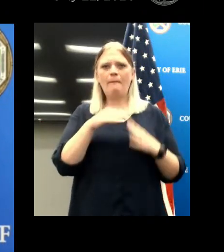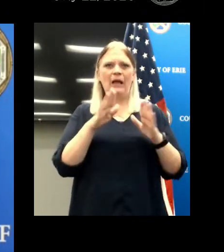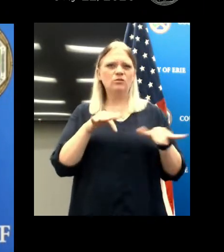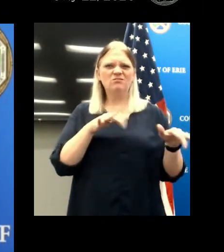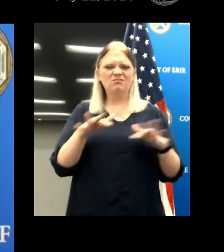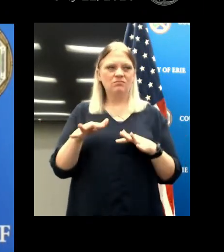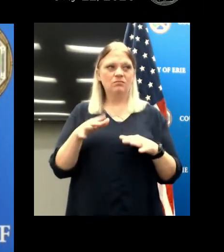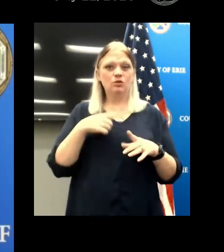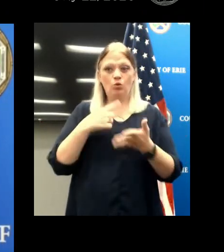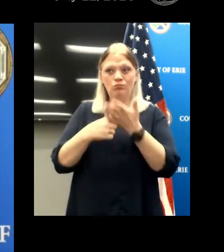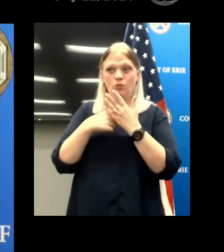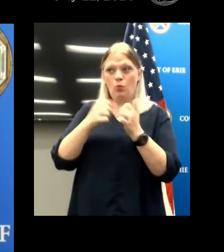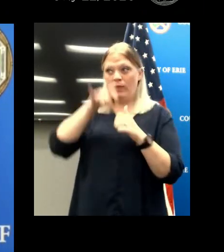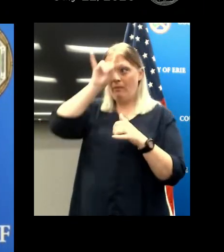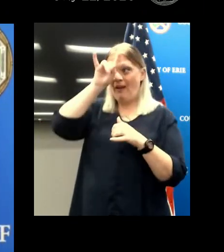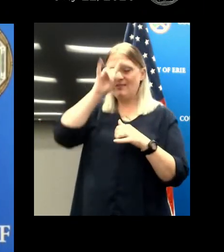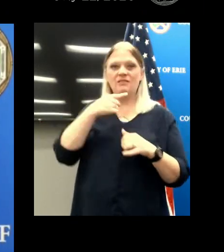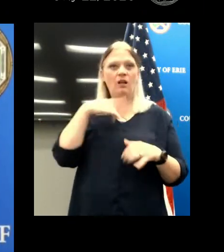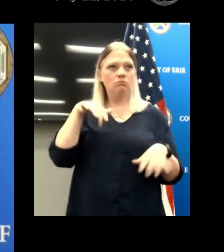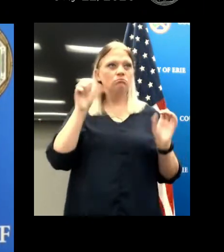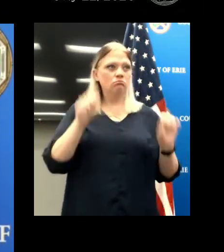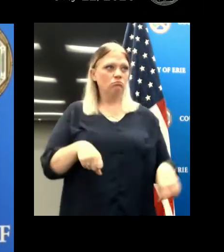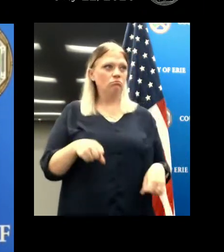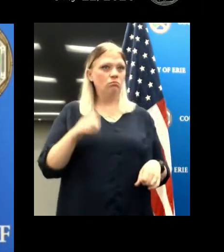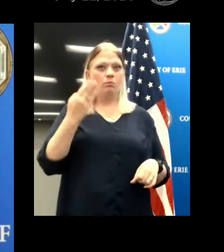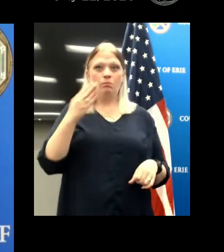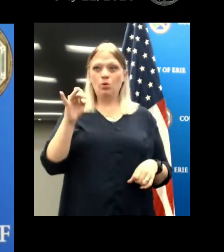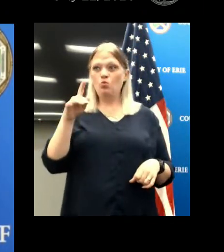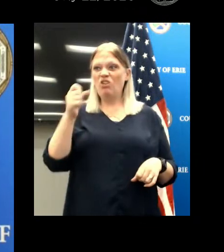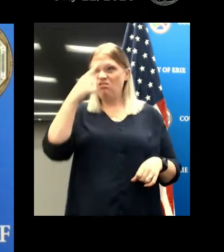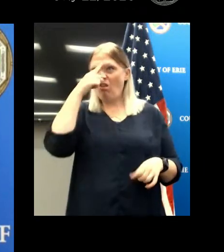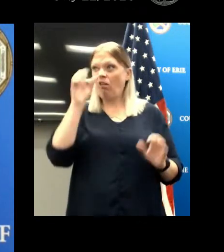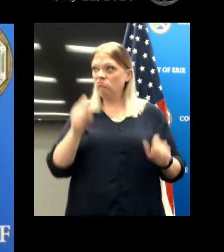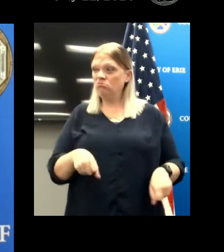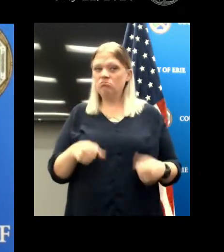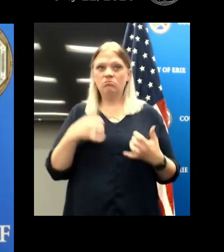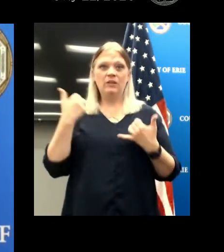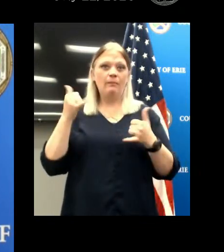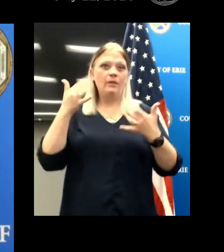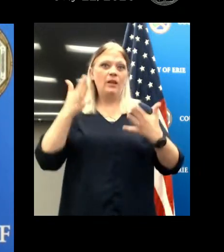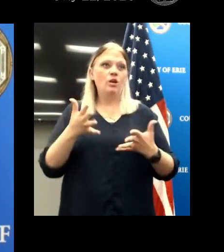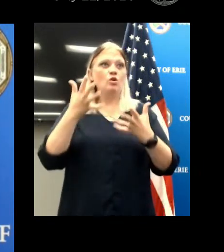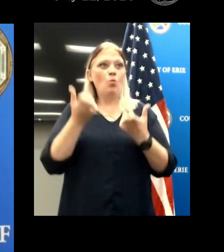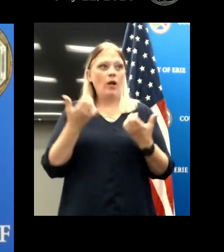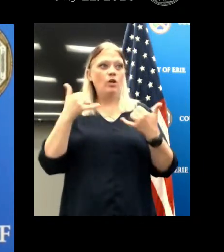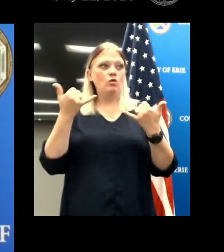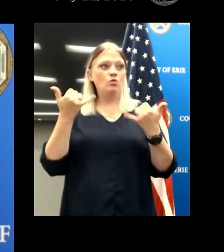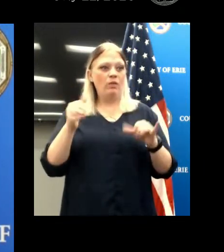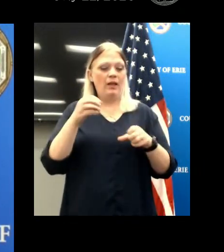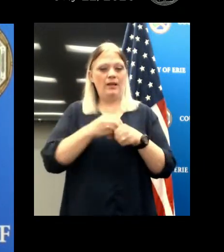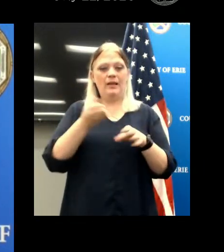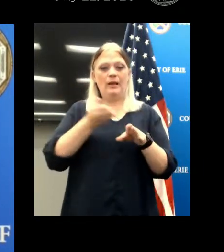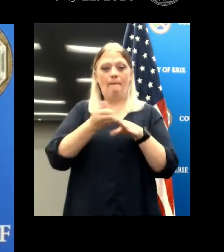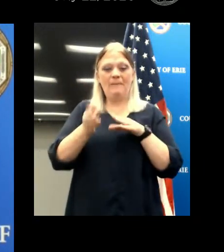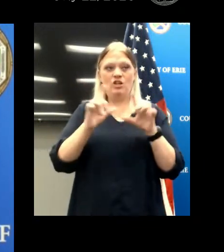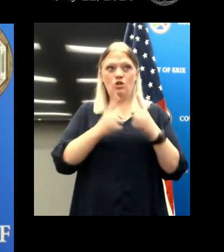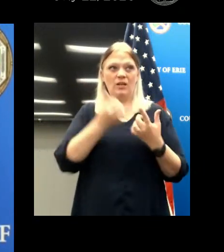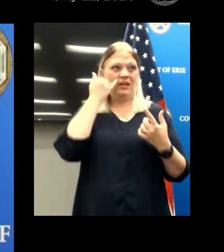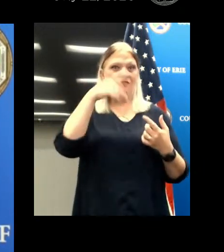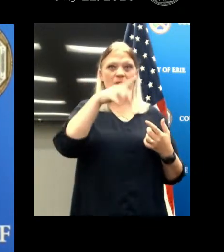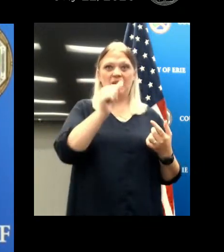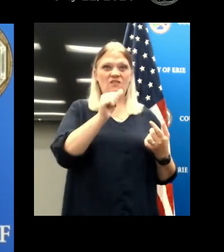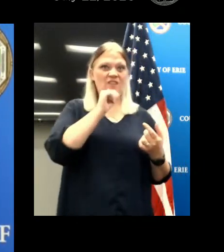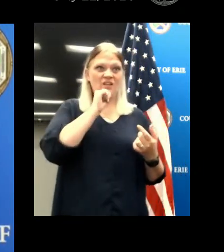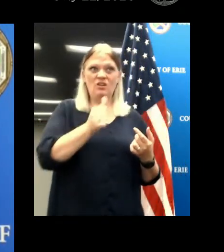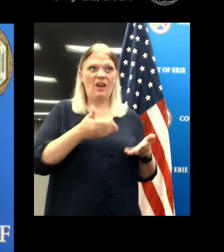talking to Bisons, it was all doable. The Blue Jays thought it was all doable. The players wanted to play in a major league park. If Pennsylvania won't allow